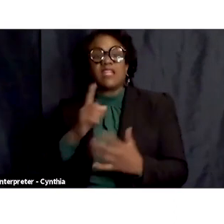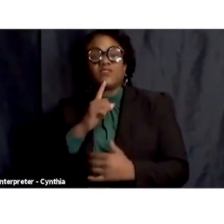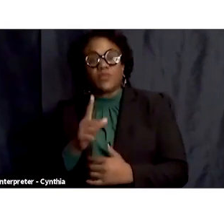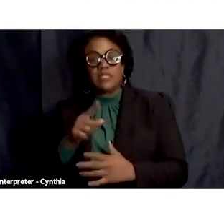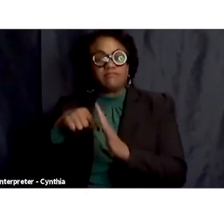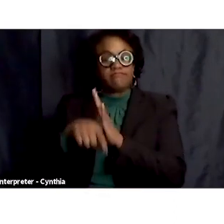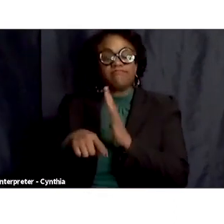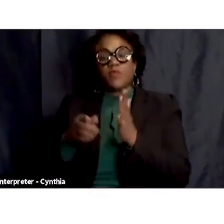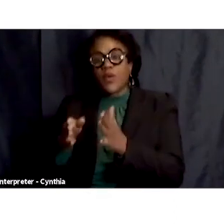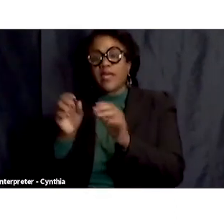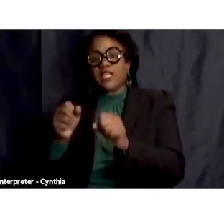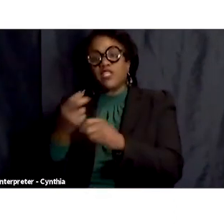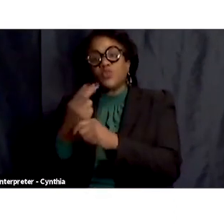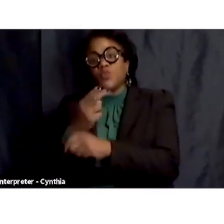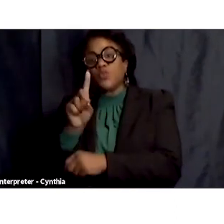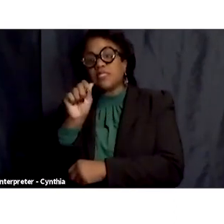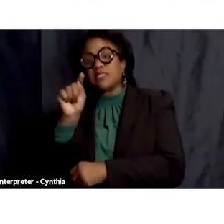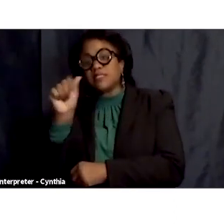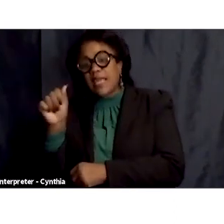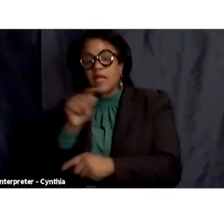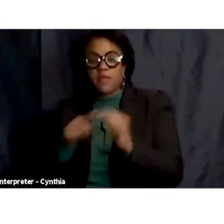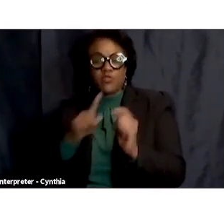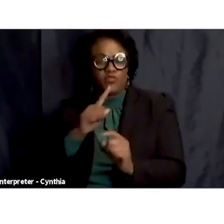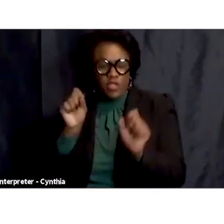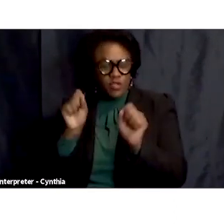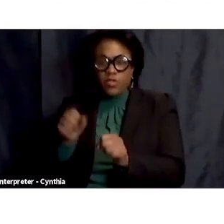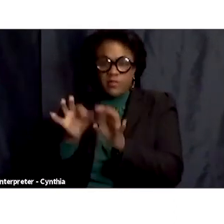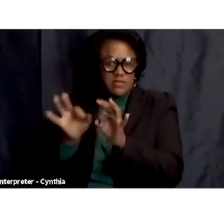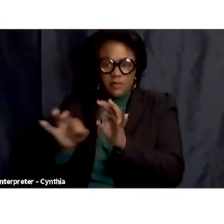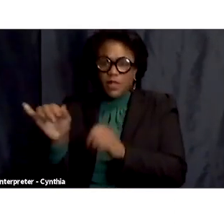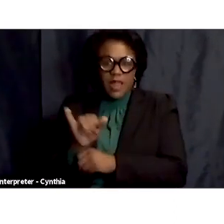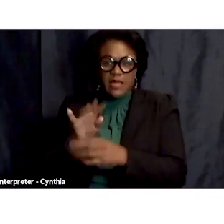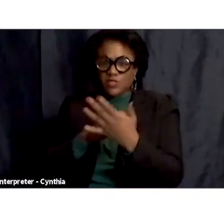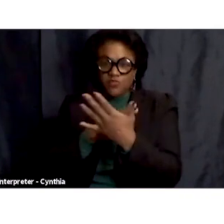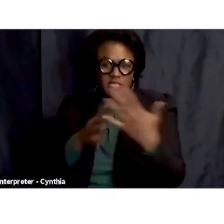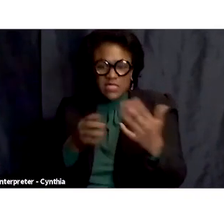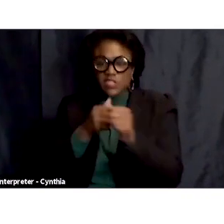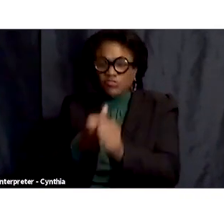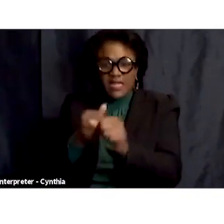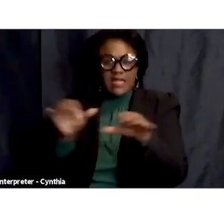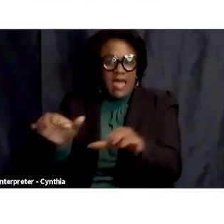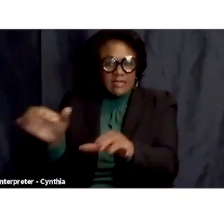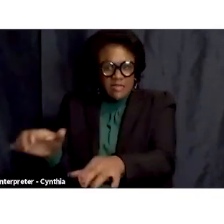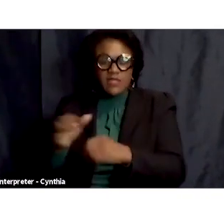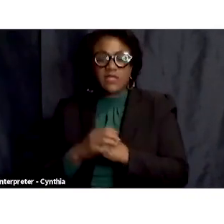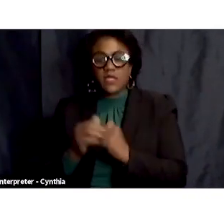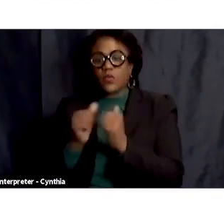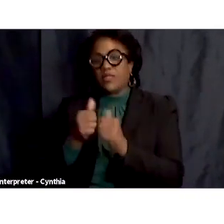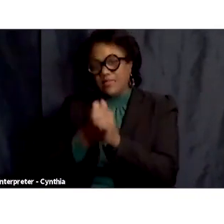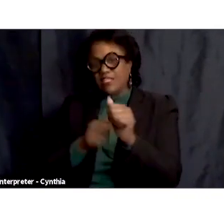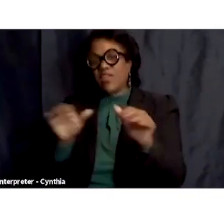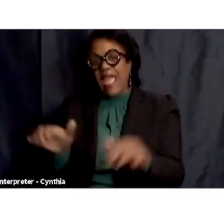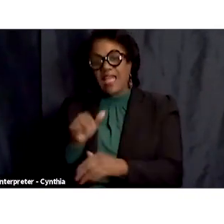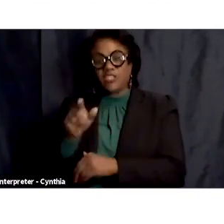that you can use data outside of that, but it really could be something as simple as a spreadsheet and just tracking activity as you're going along with each action that you choose